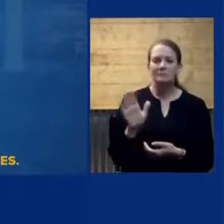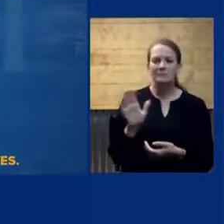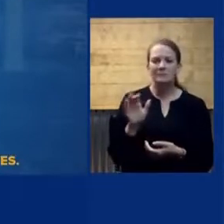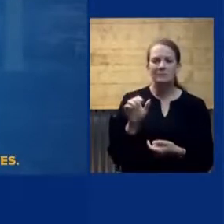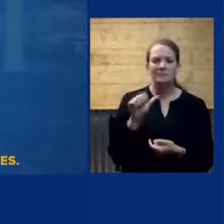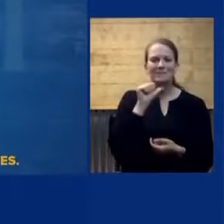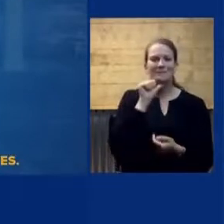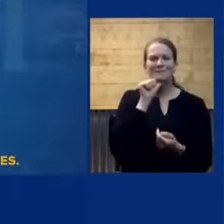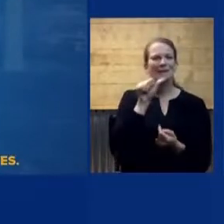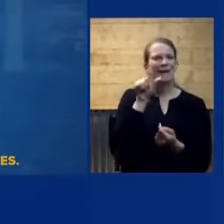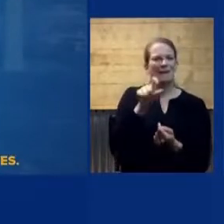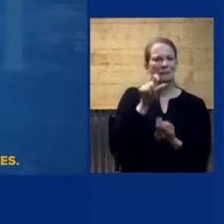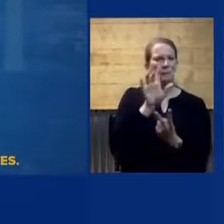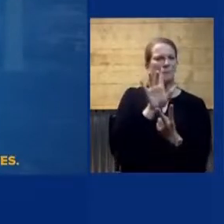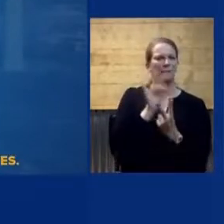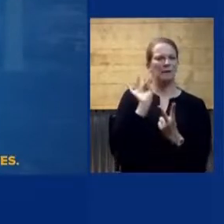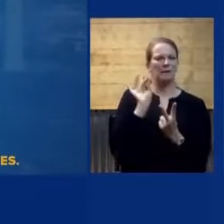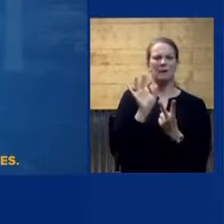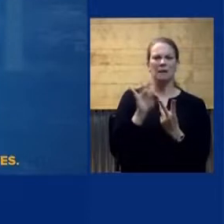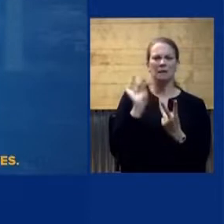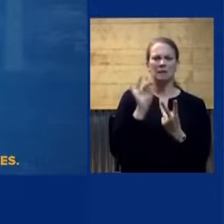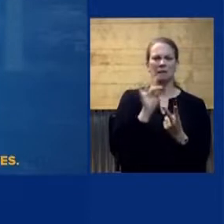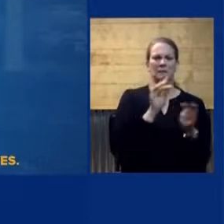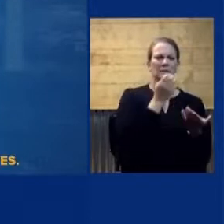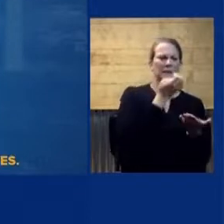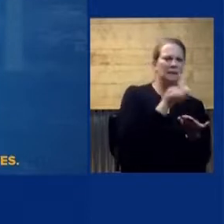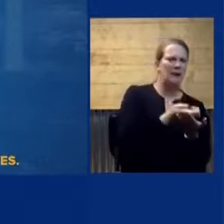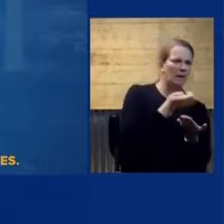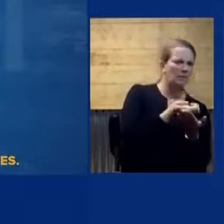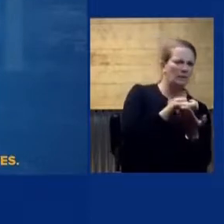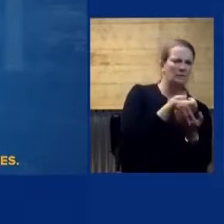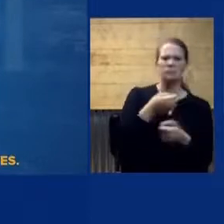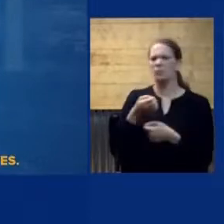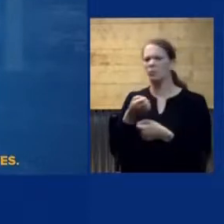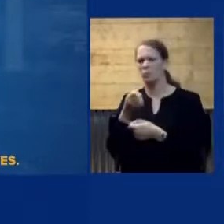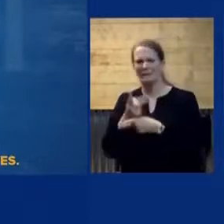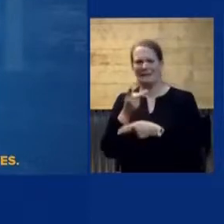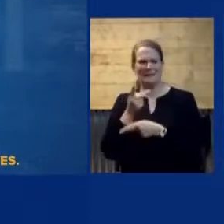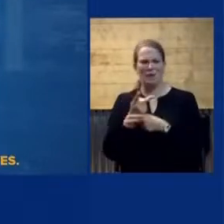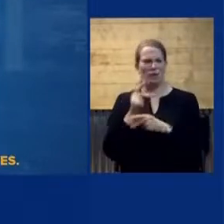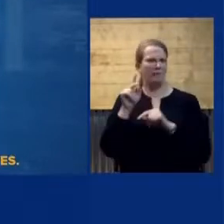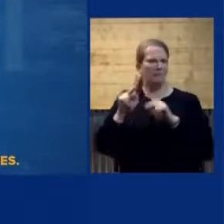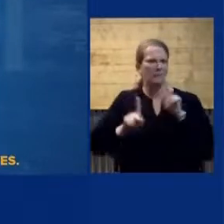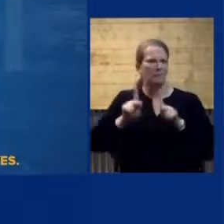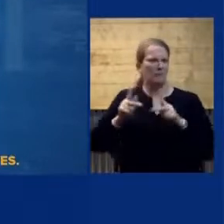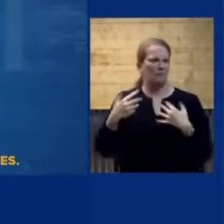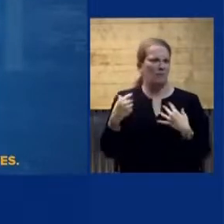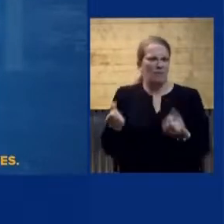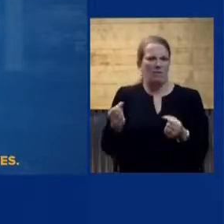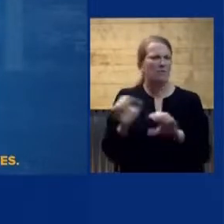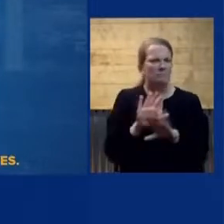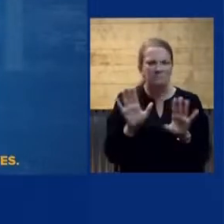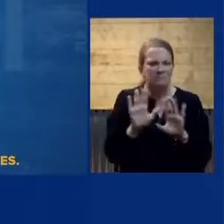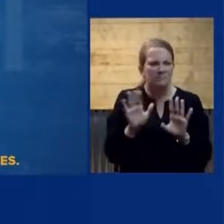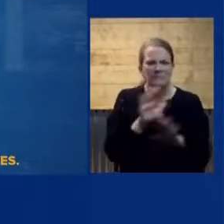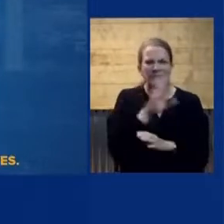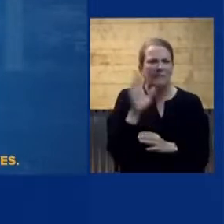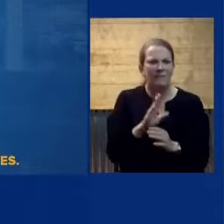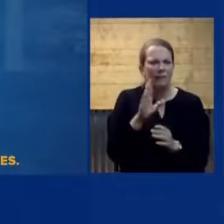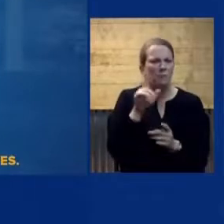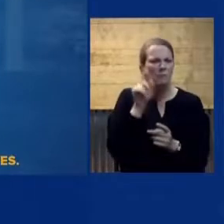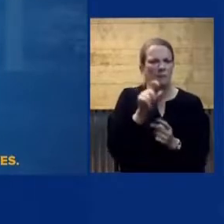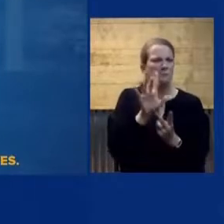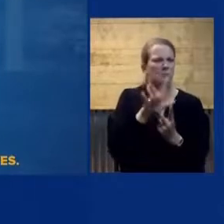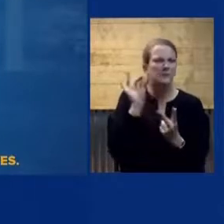choice between reopen the economy or take care of public health. It was never a choice between reopen